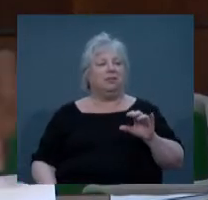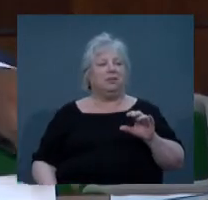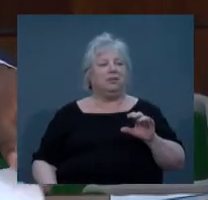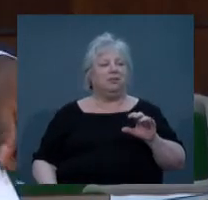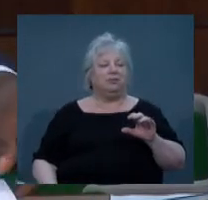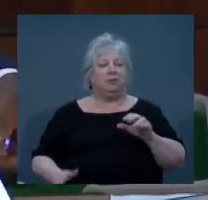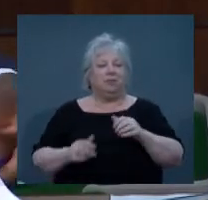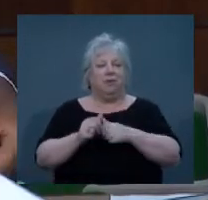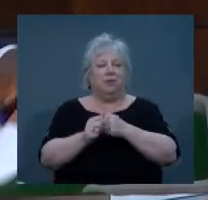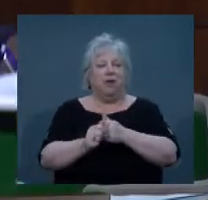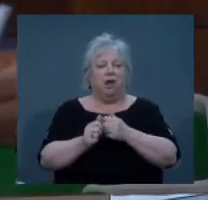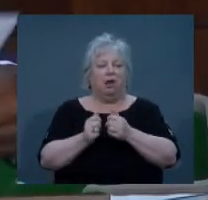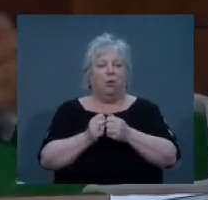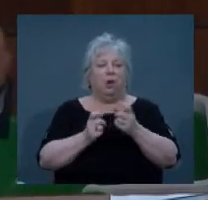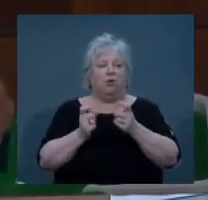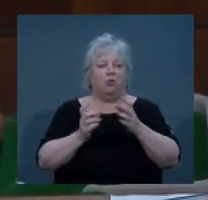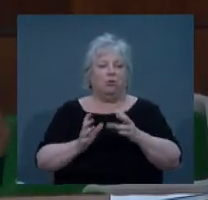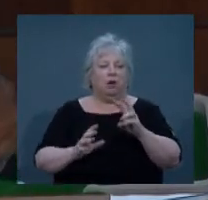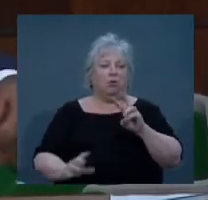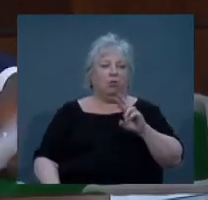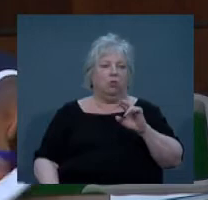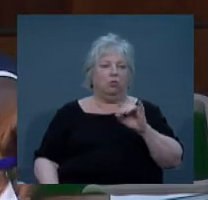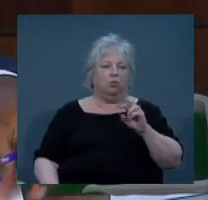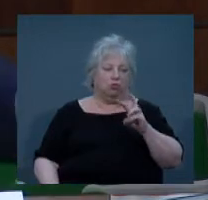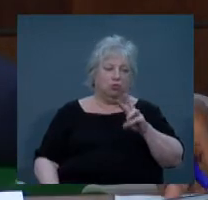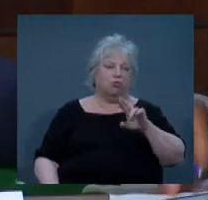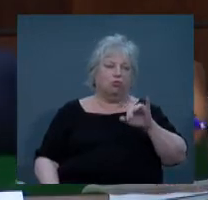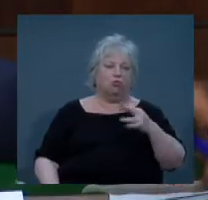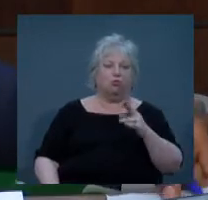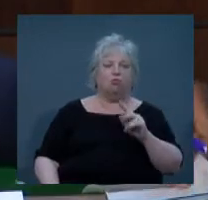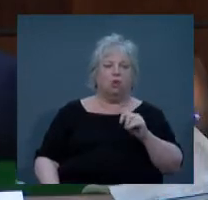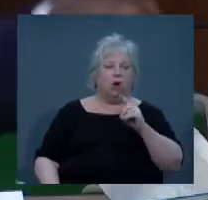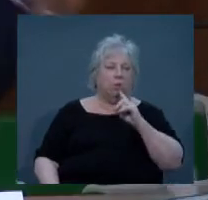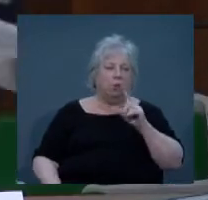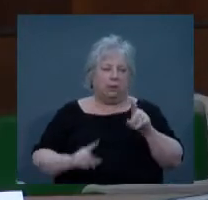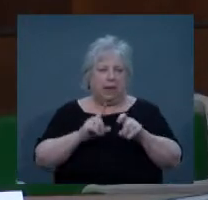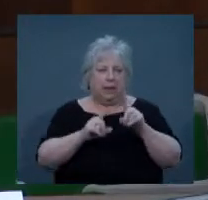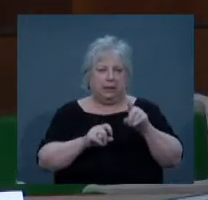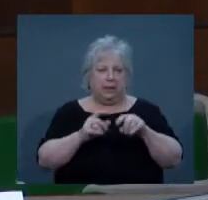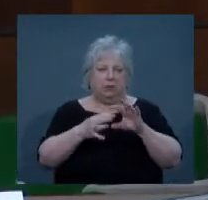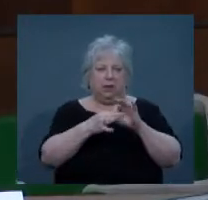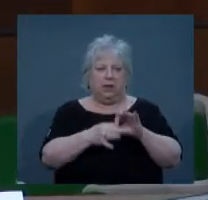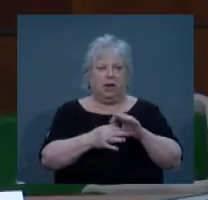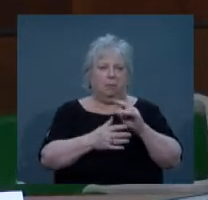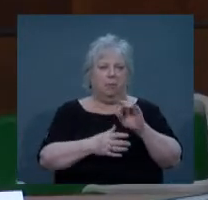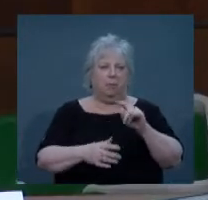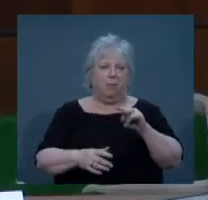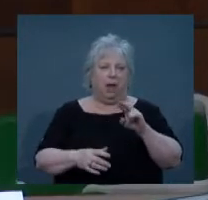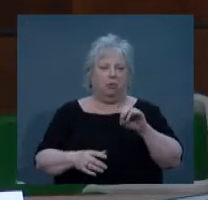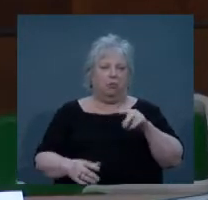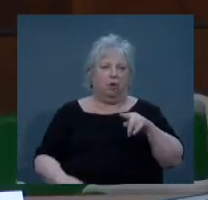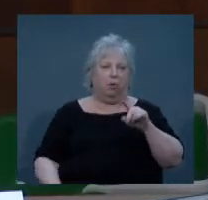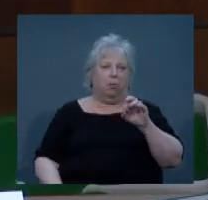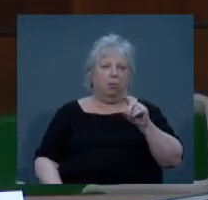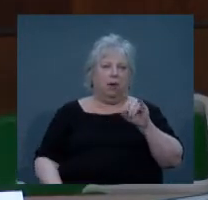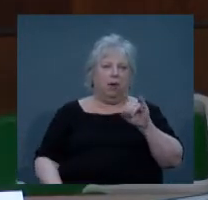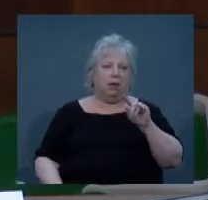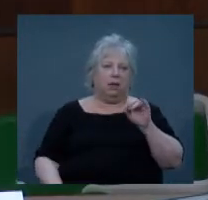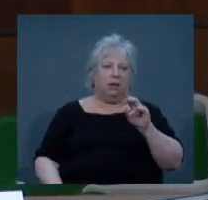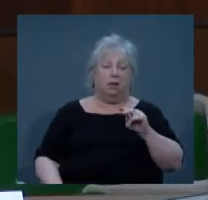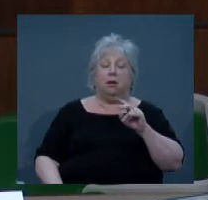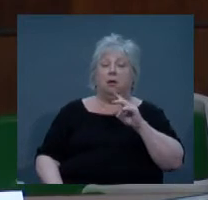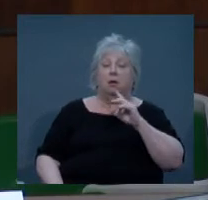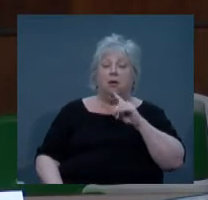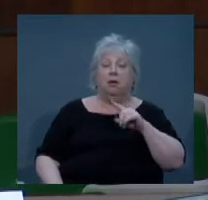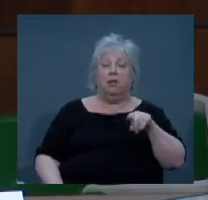with what Director Wright was asking questions about with the Metropolitan, are those numbers listed